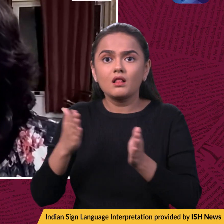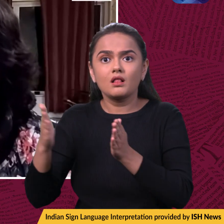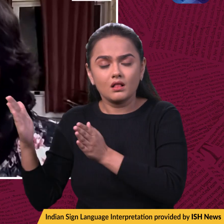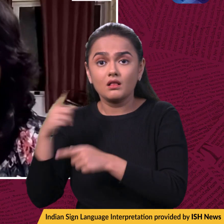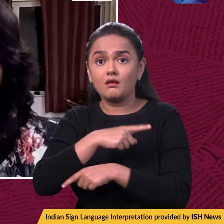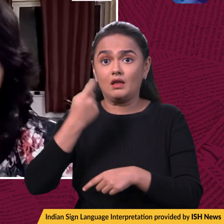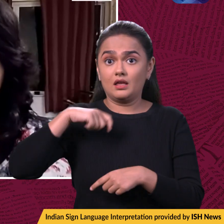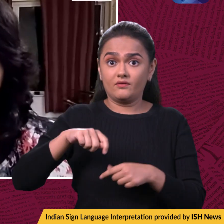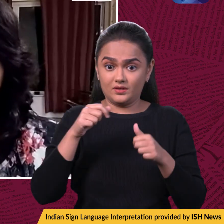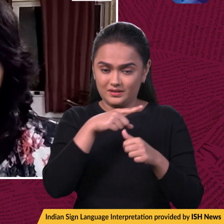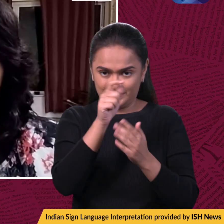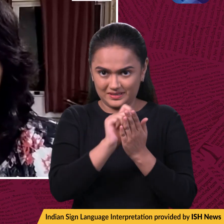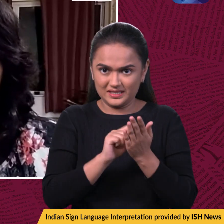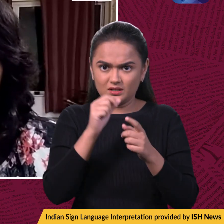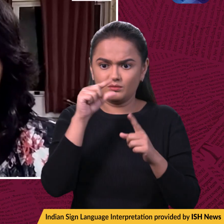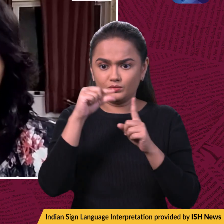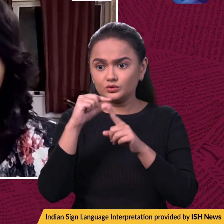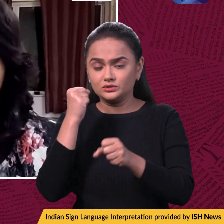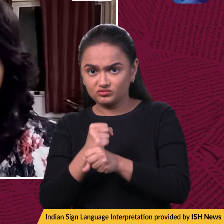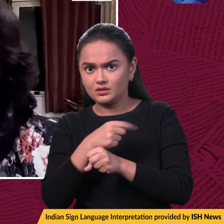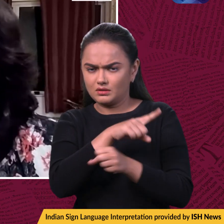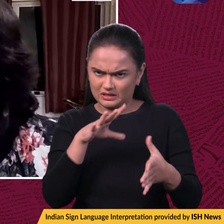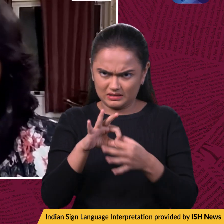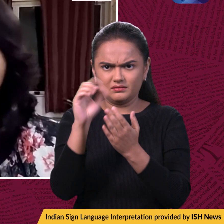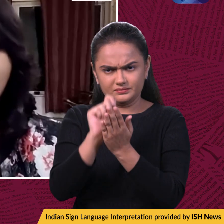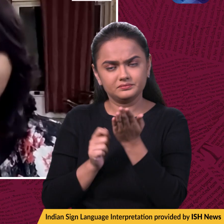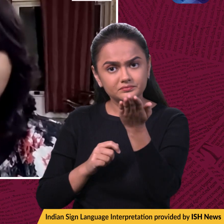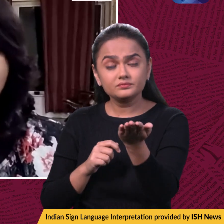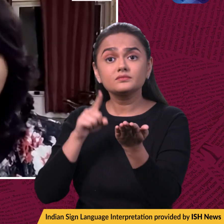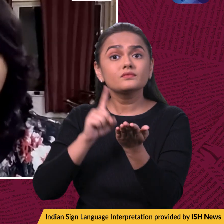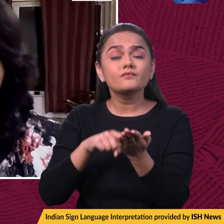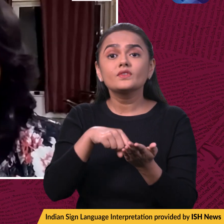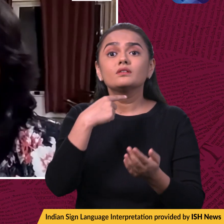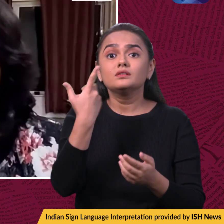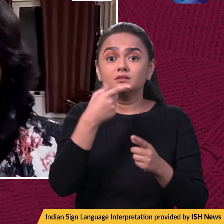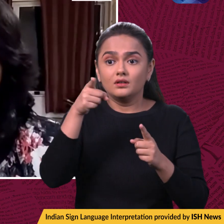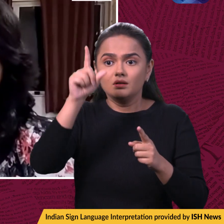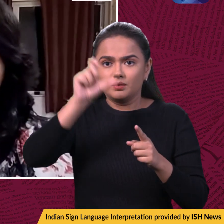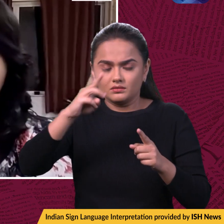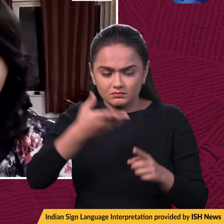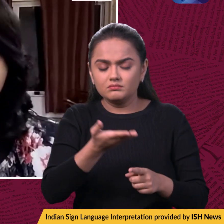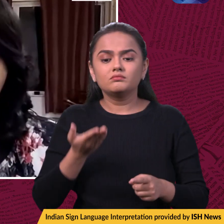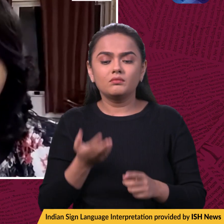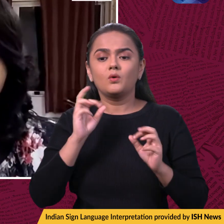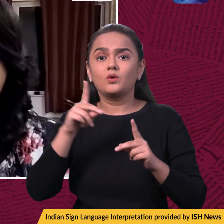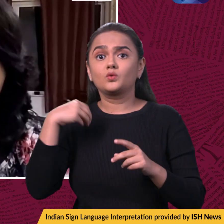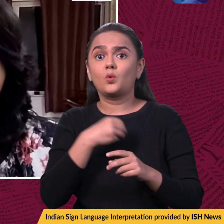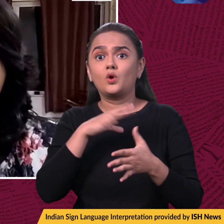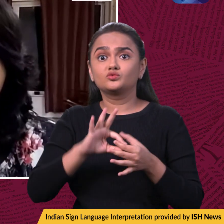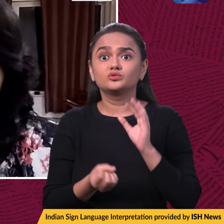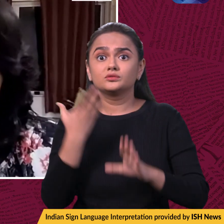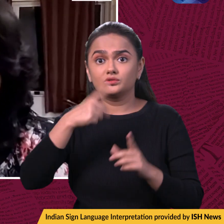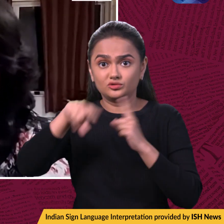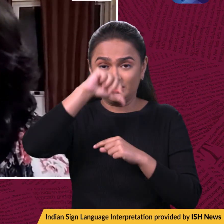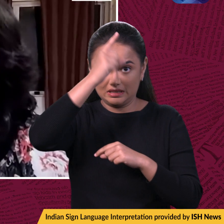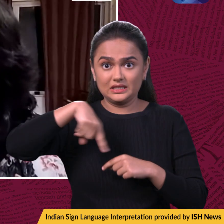Vineet Jindal has filed the letter petition regarding the protest that's now being spearheaded by Federation of Resident Doctors